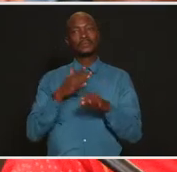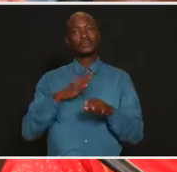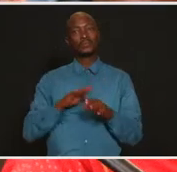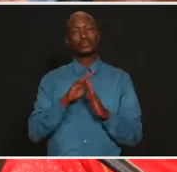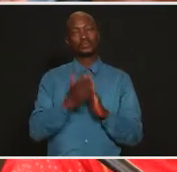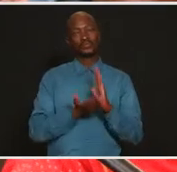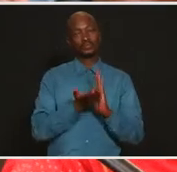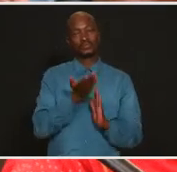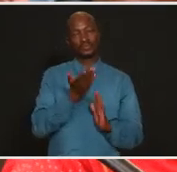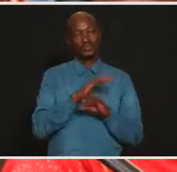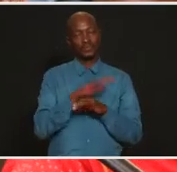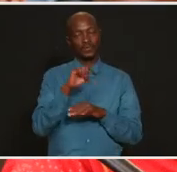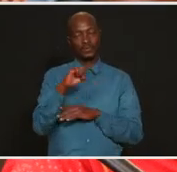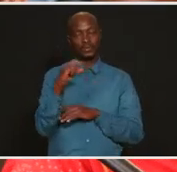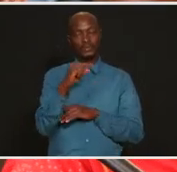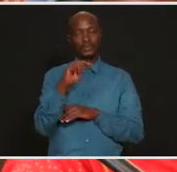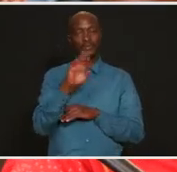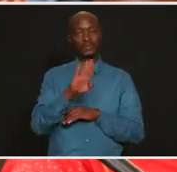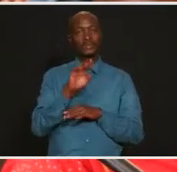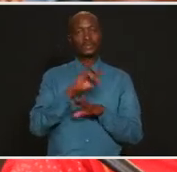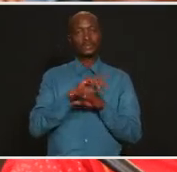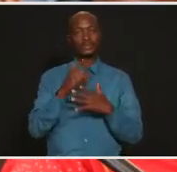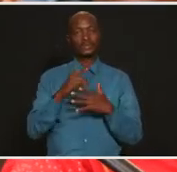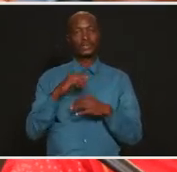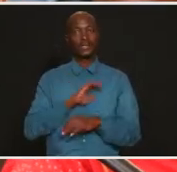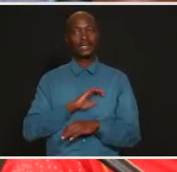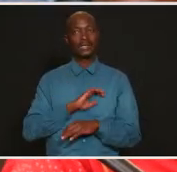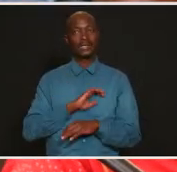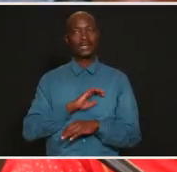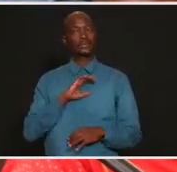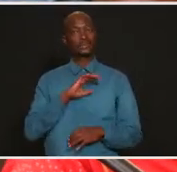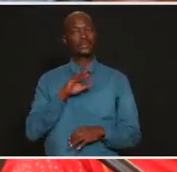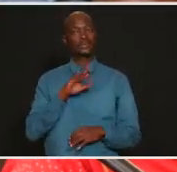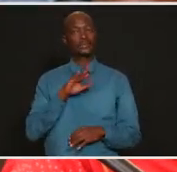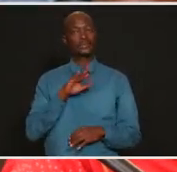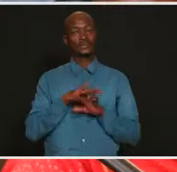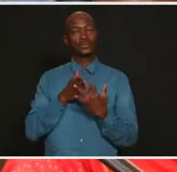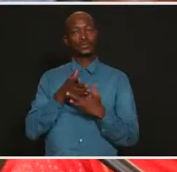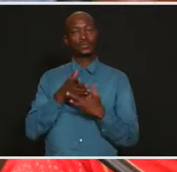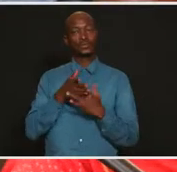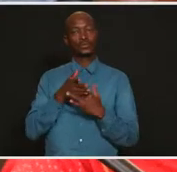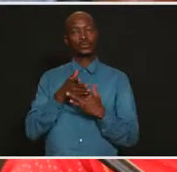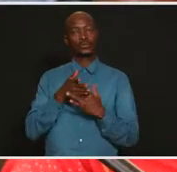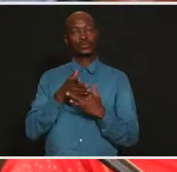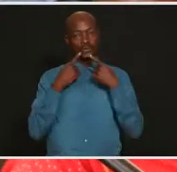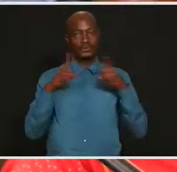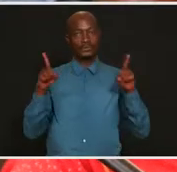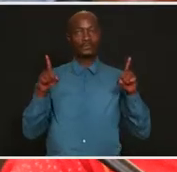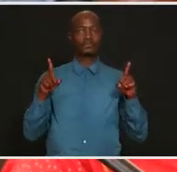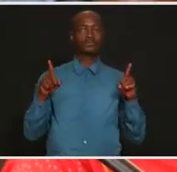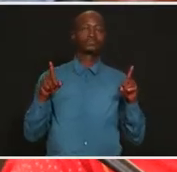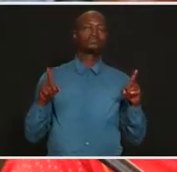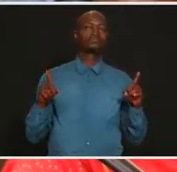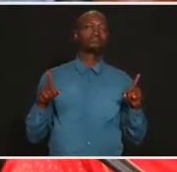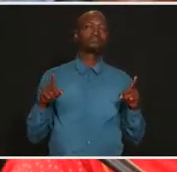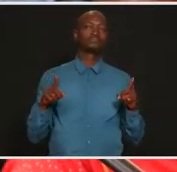improve sdb members accountability through declaration declarations